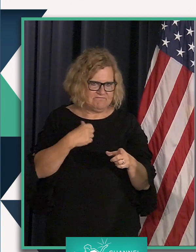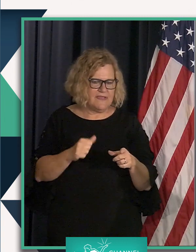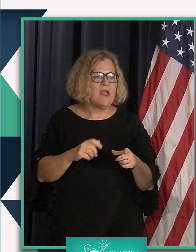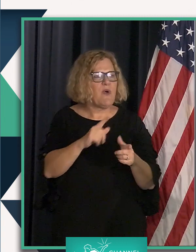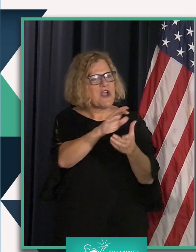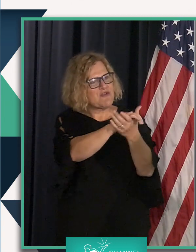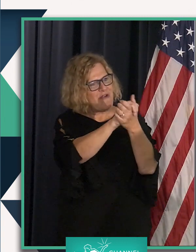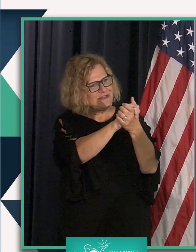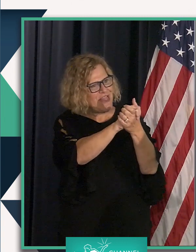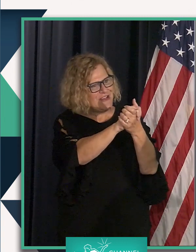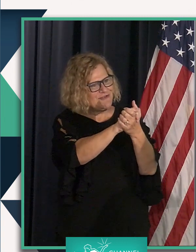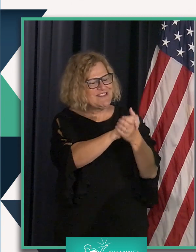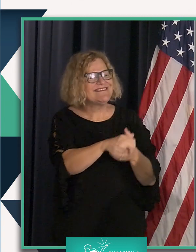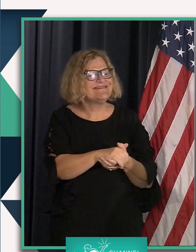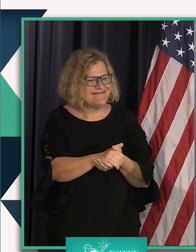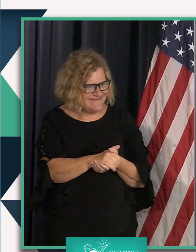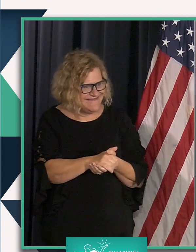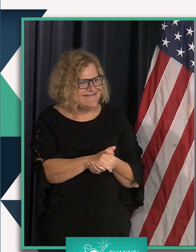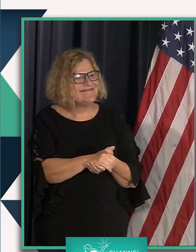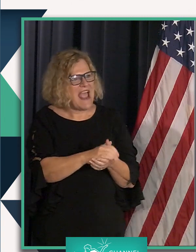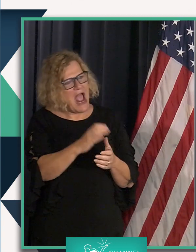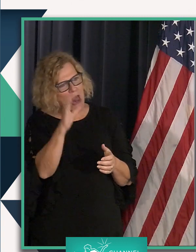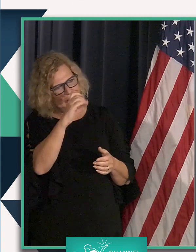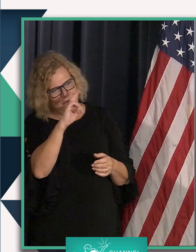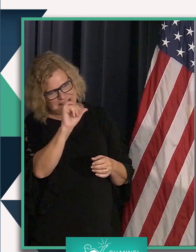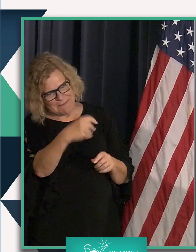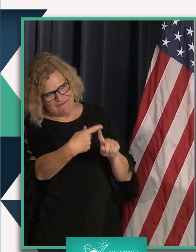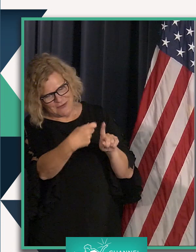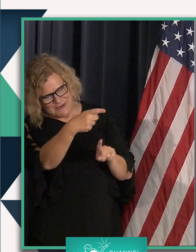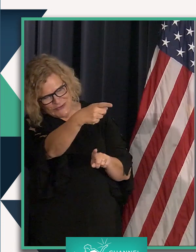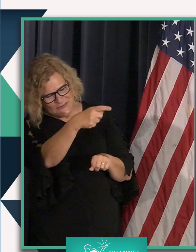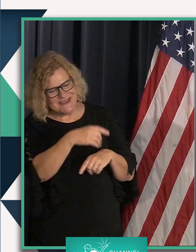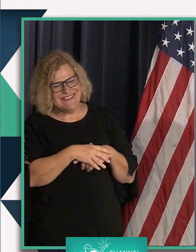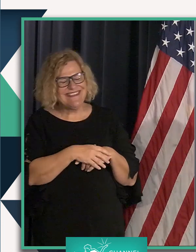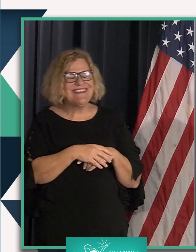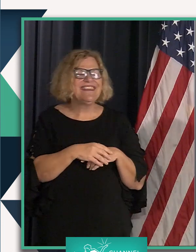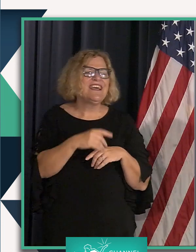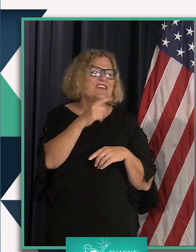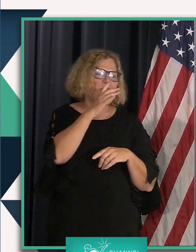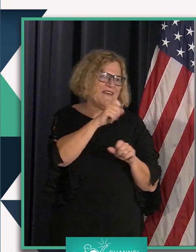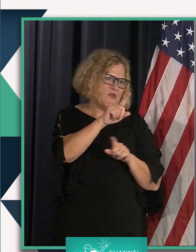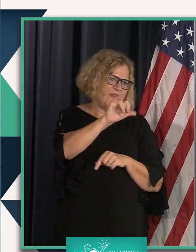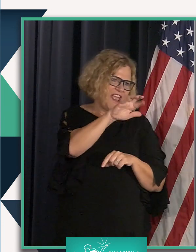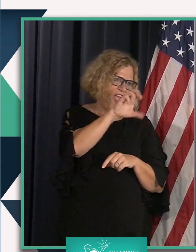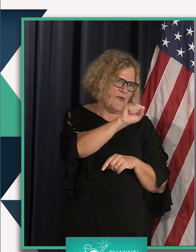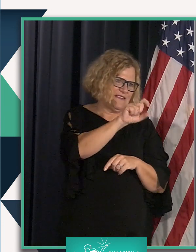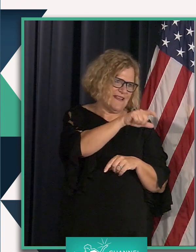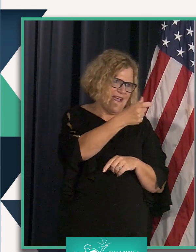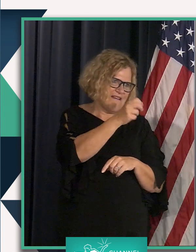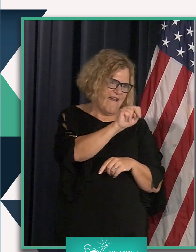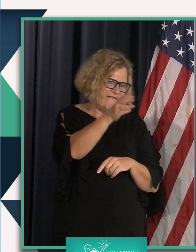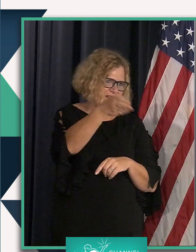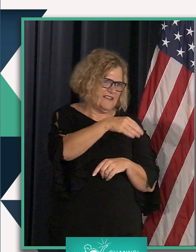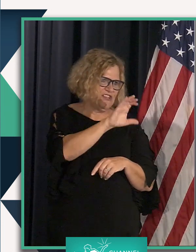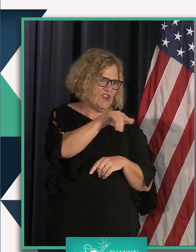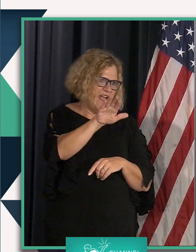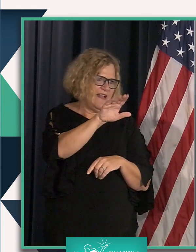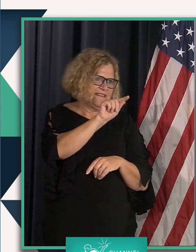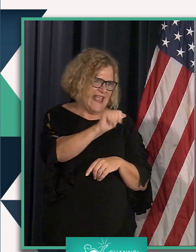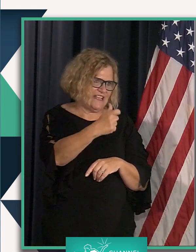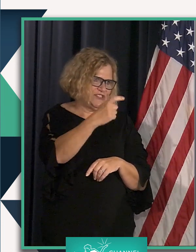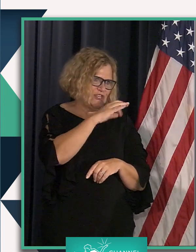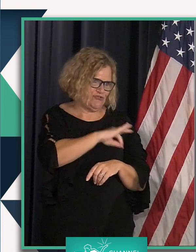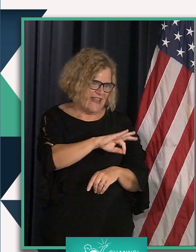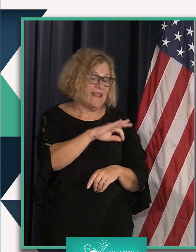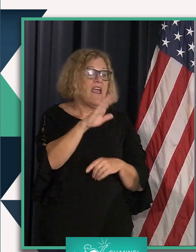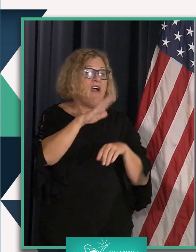Well, congratulations. Thank I'm you. looking for tips You from too. So you'll need to go to the irs.gov/child tax credit.